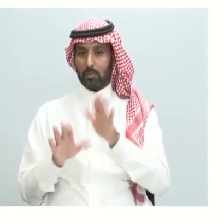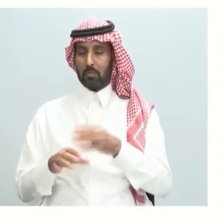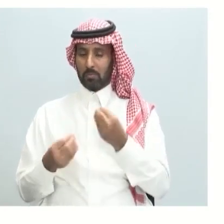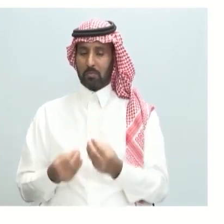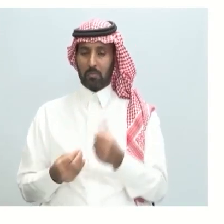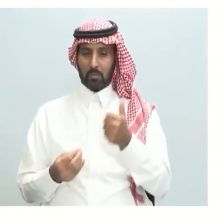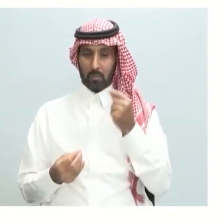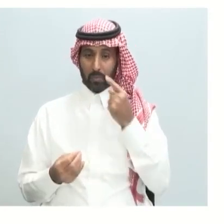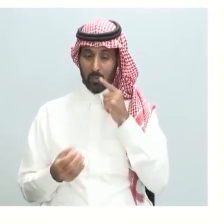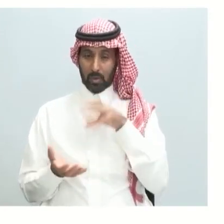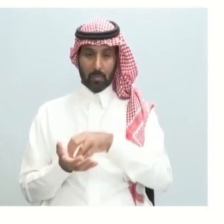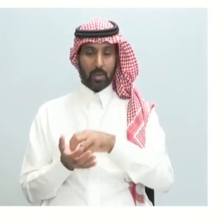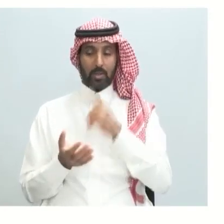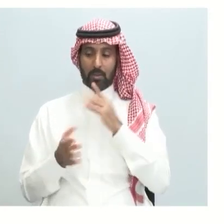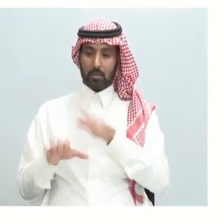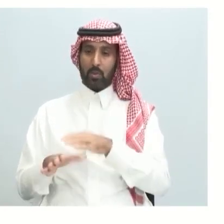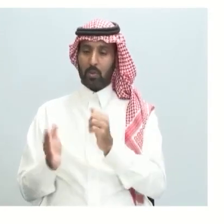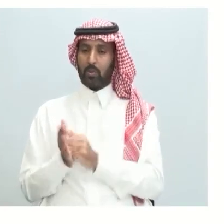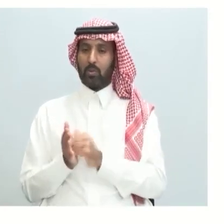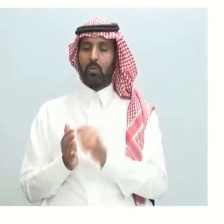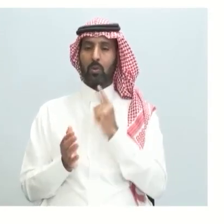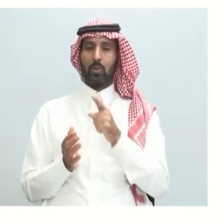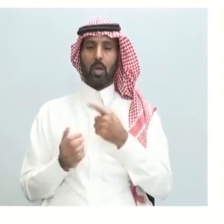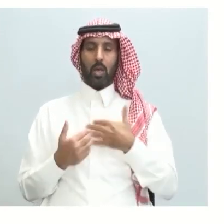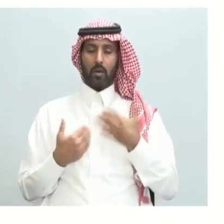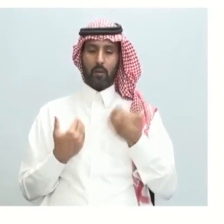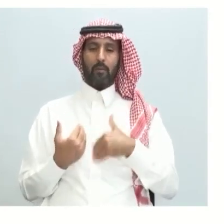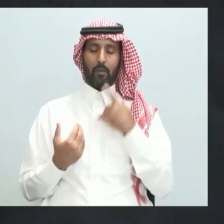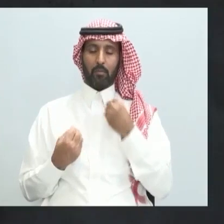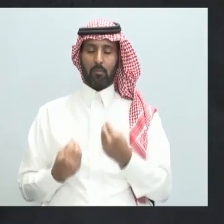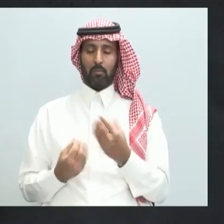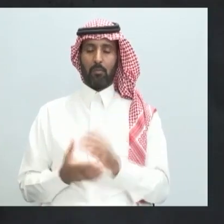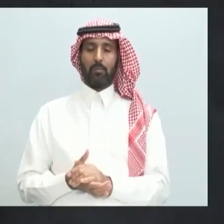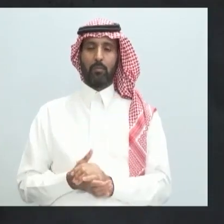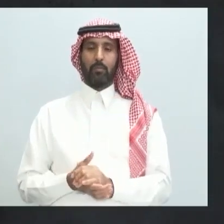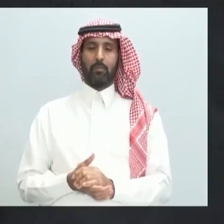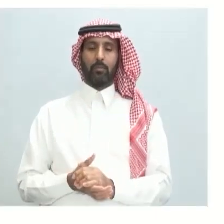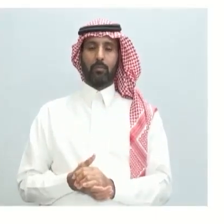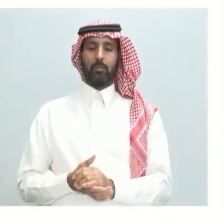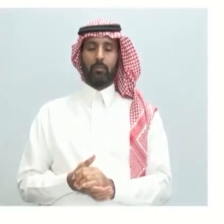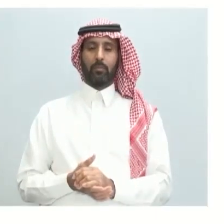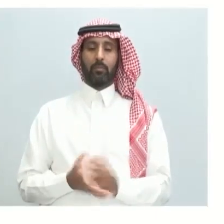comfiest place to be. It's the place where I feel most relaxed.